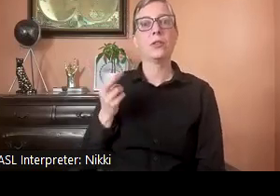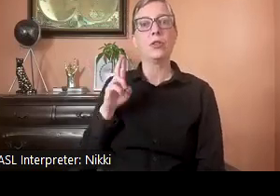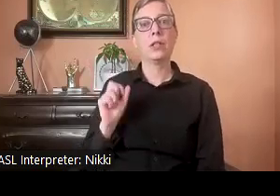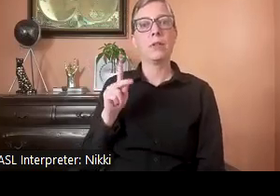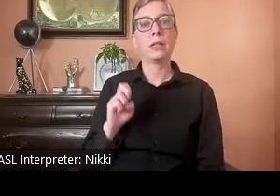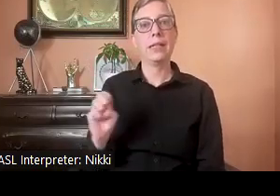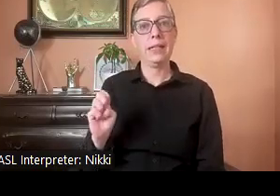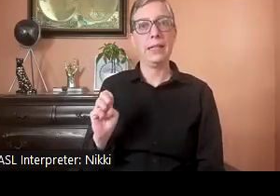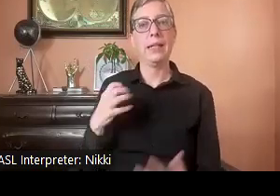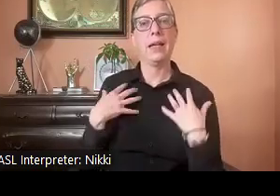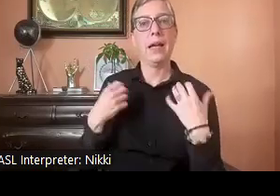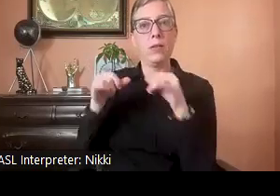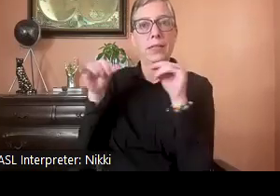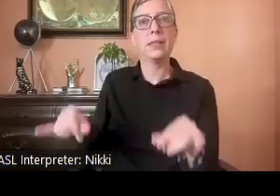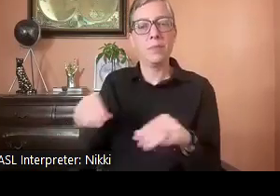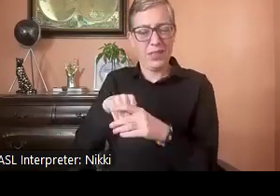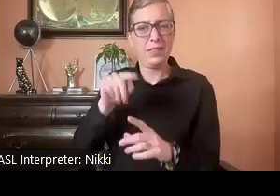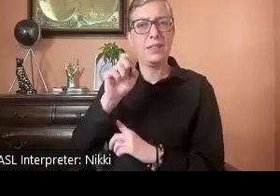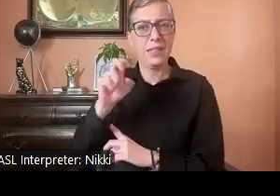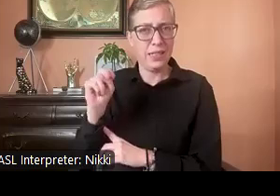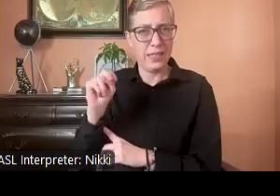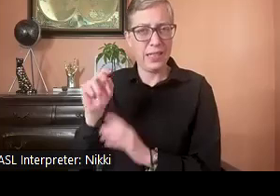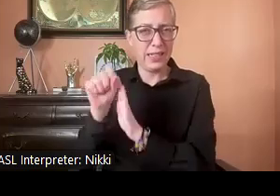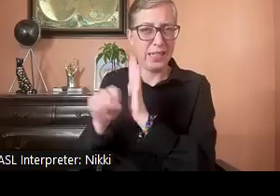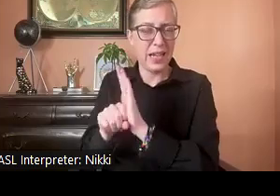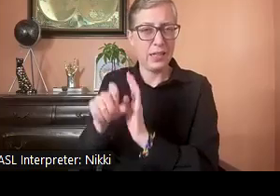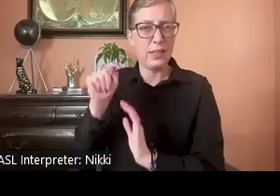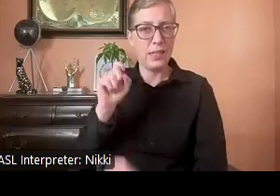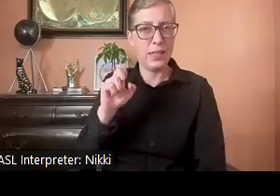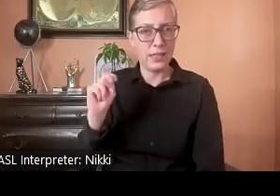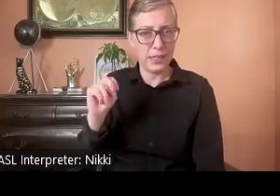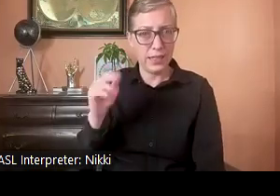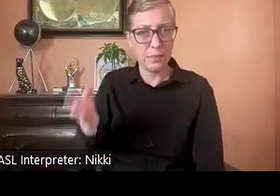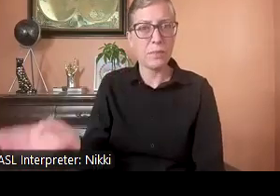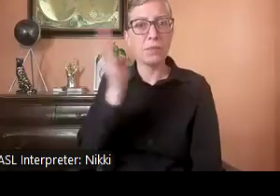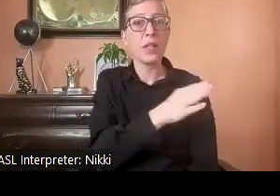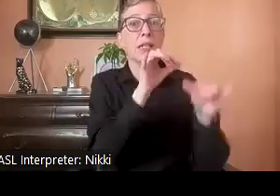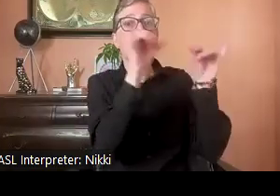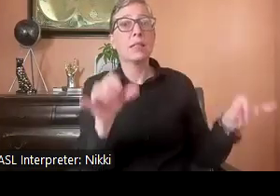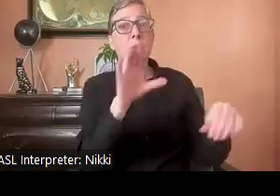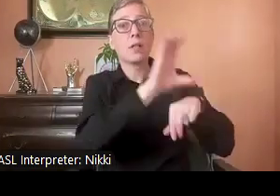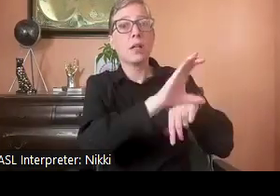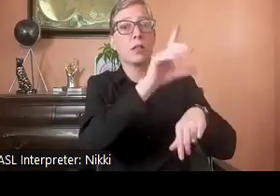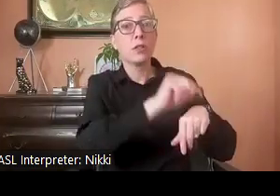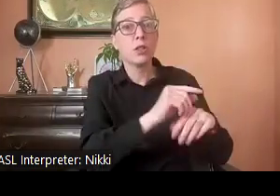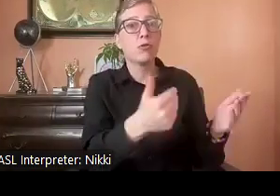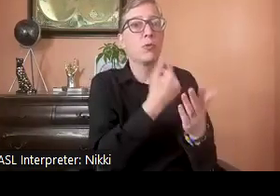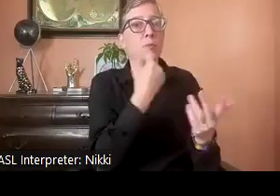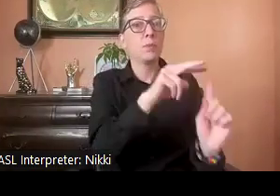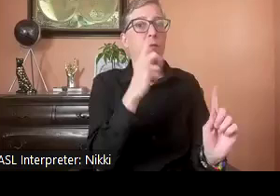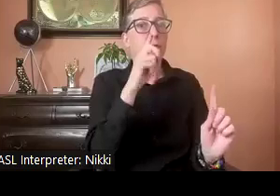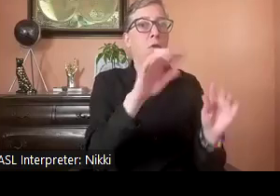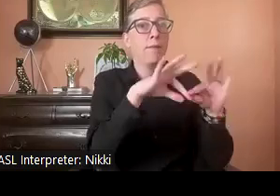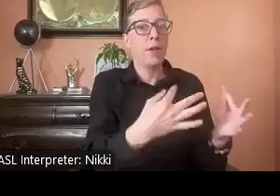Systems in Tennessee, then Systems Consultation, a New Perspective for Family Therapy by Dr. McDaniel and Dr. Weber.